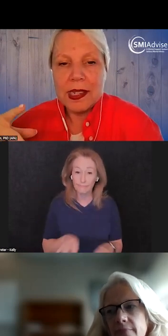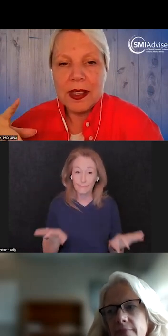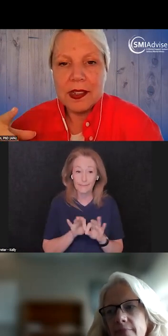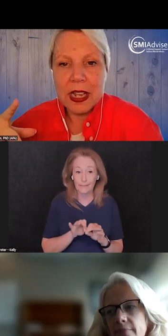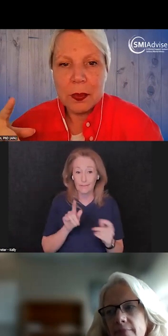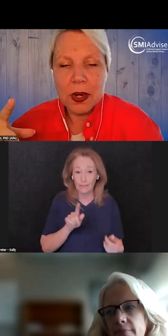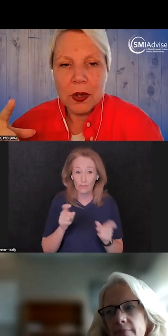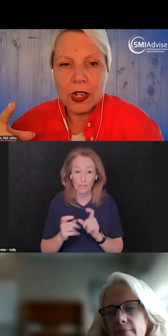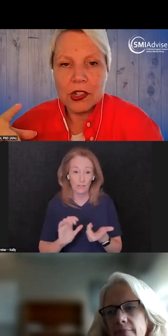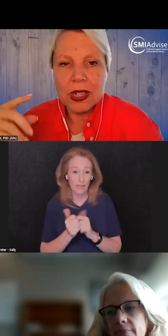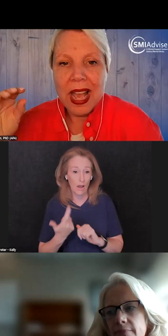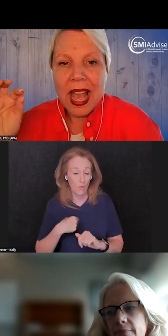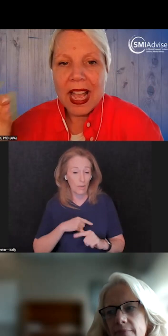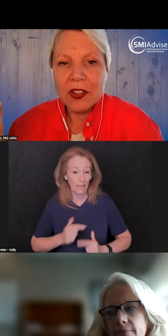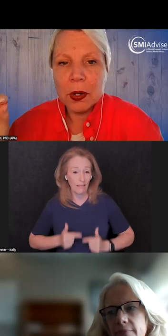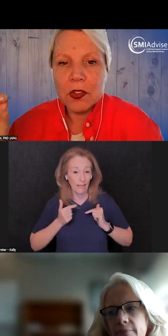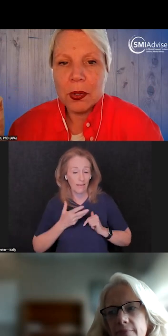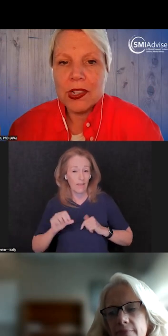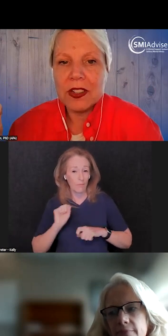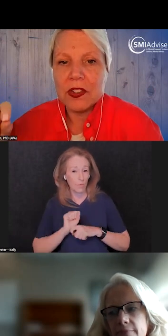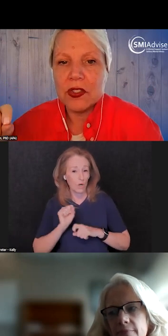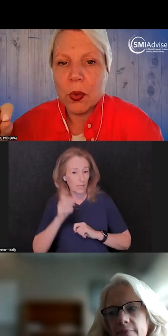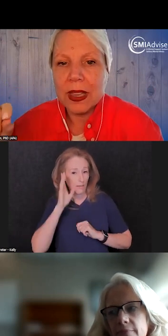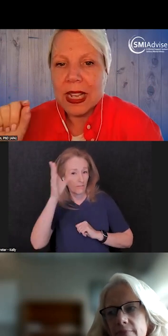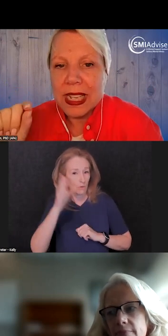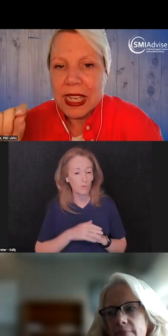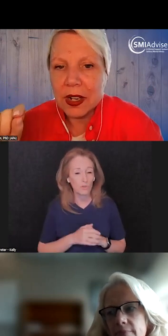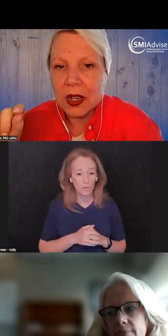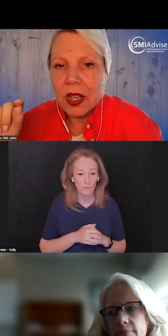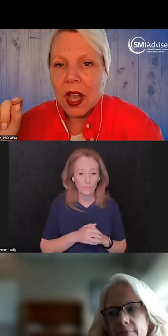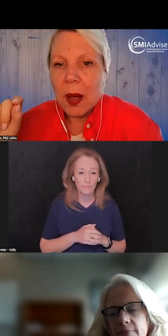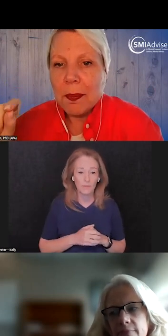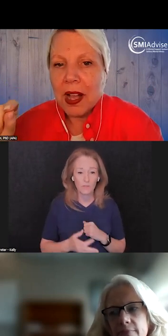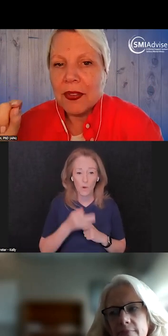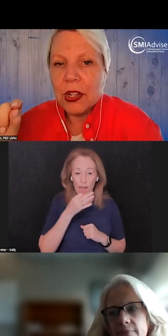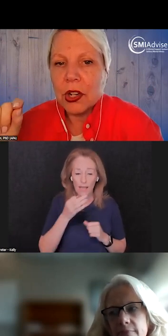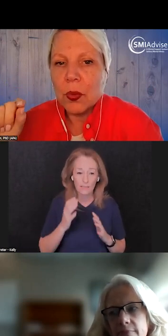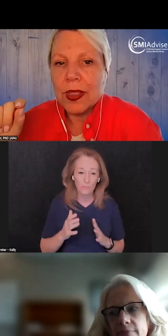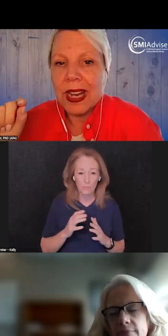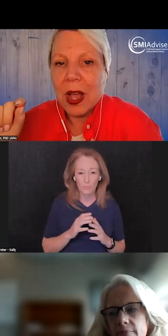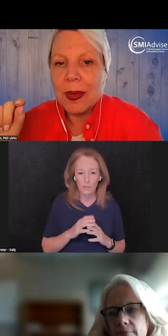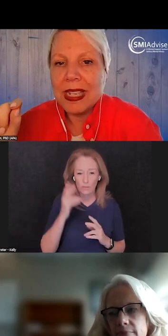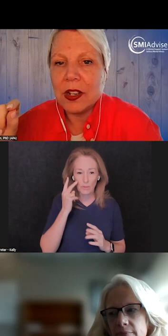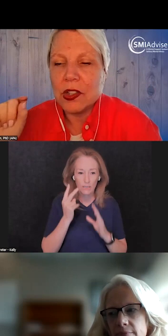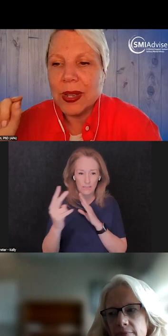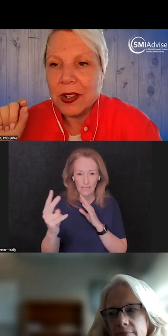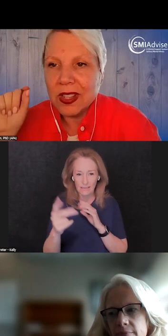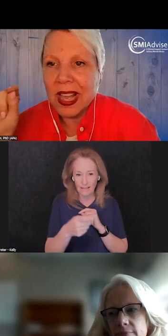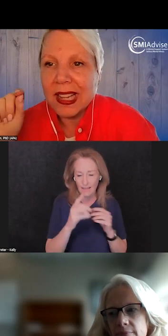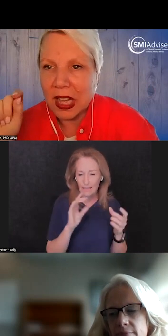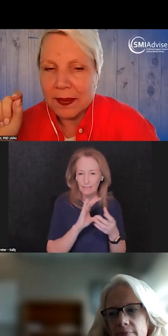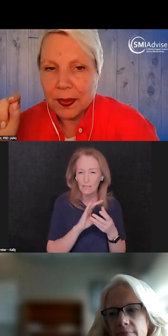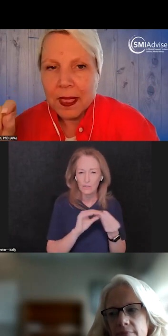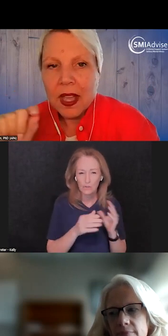let me see this next part of the question. Experts predict the storyline here above could occur within how many years? So here's